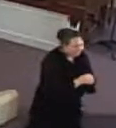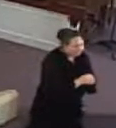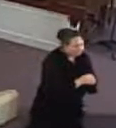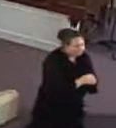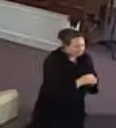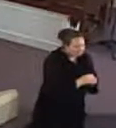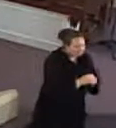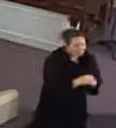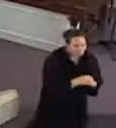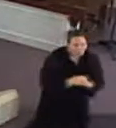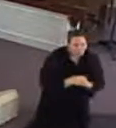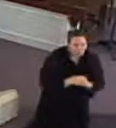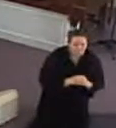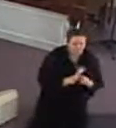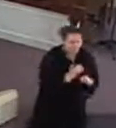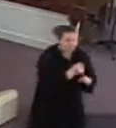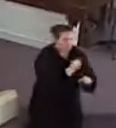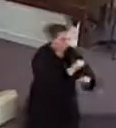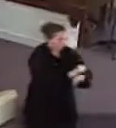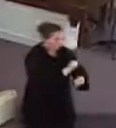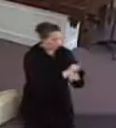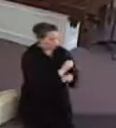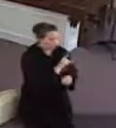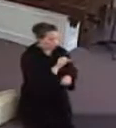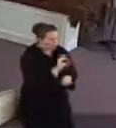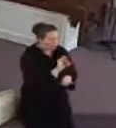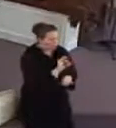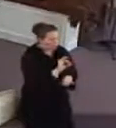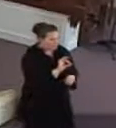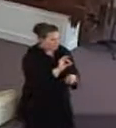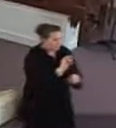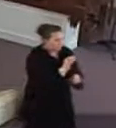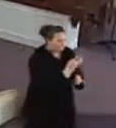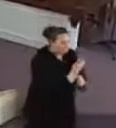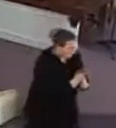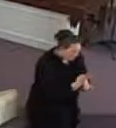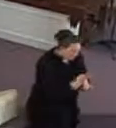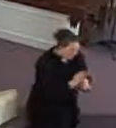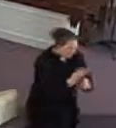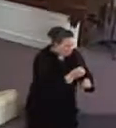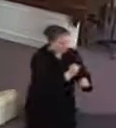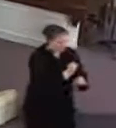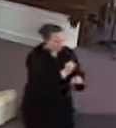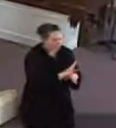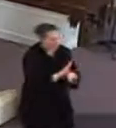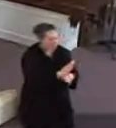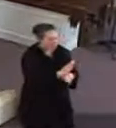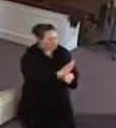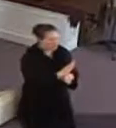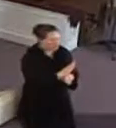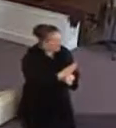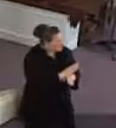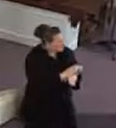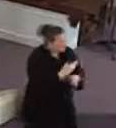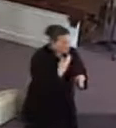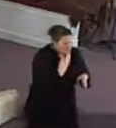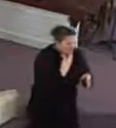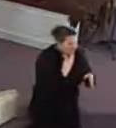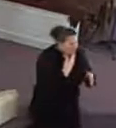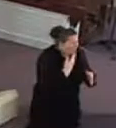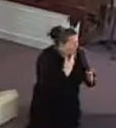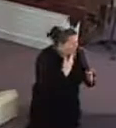See, we operate here in 2014 by motive. Well, why was it such harsh judgment? Because he was really doing a